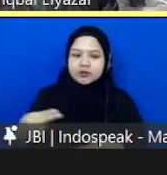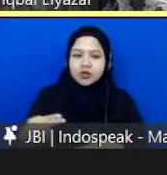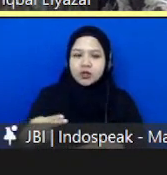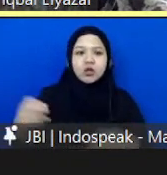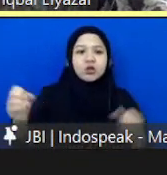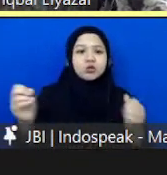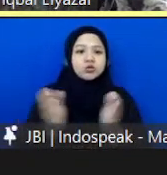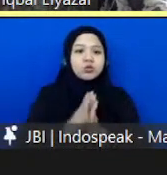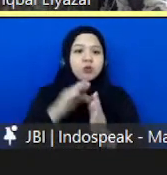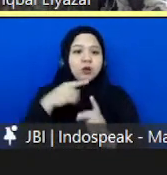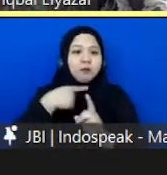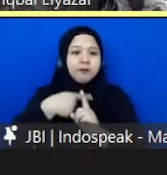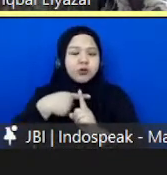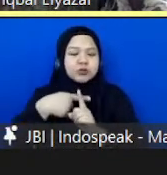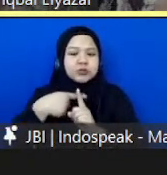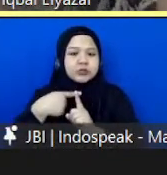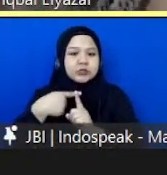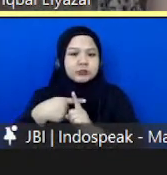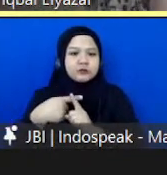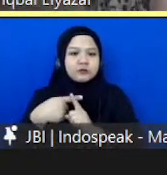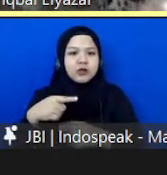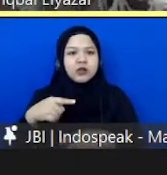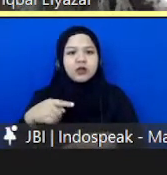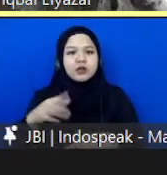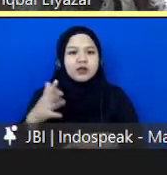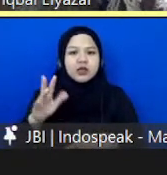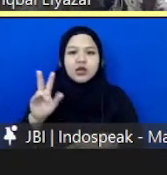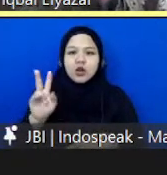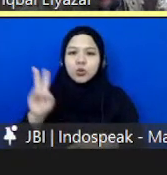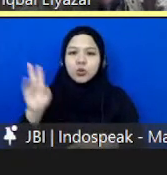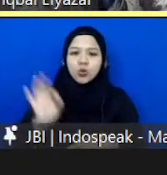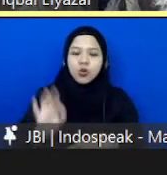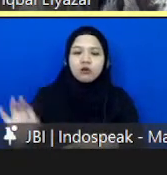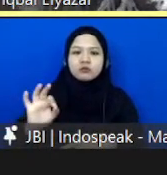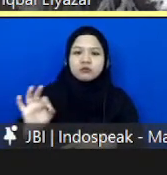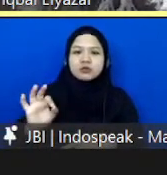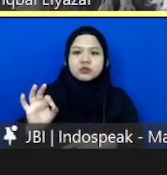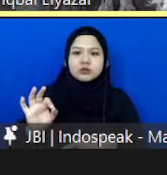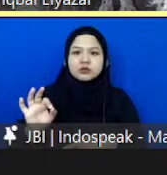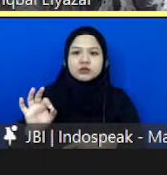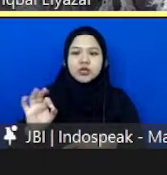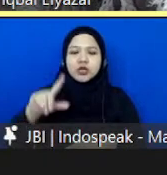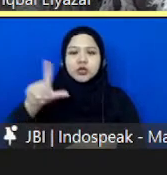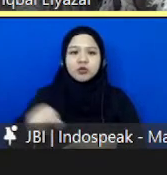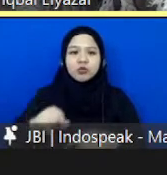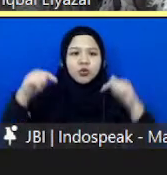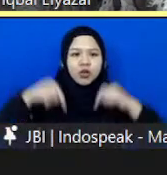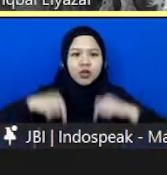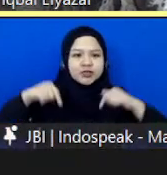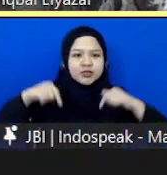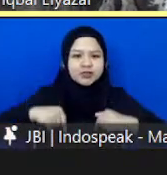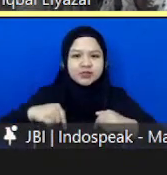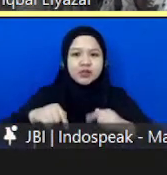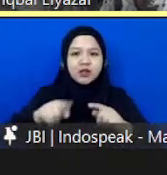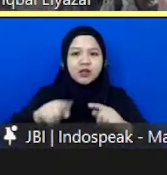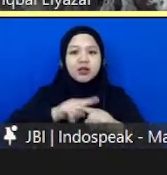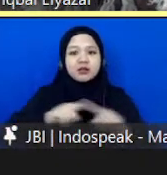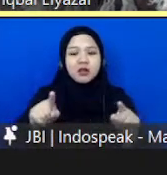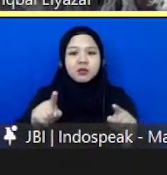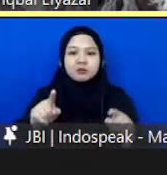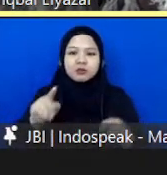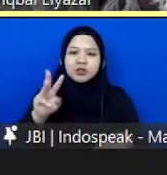is about 2% in this month, but 30, 40%